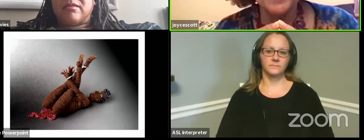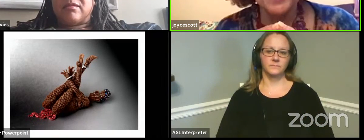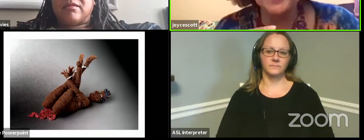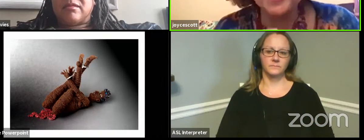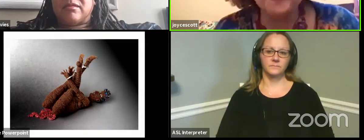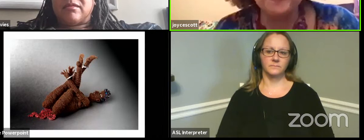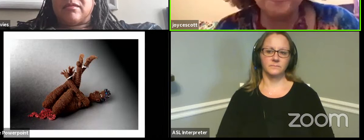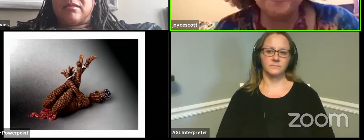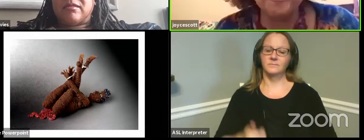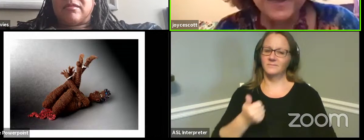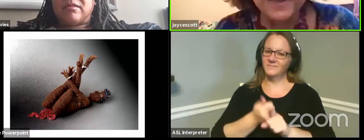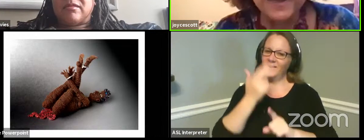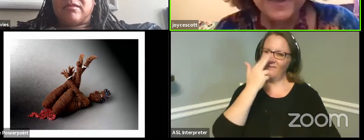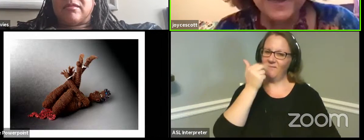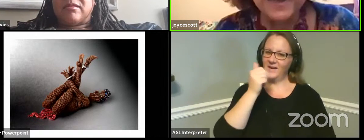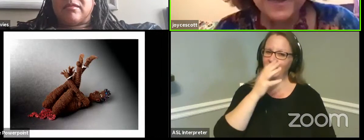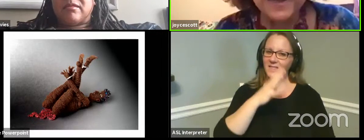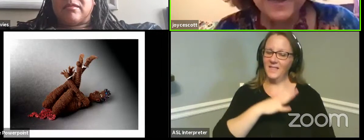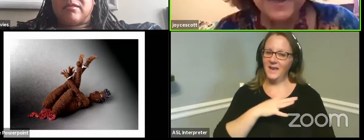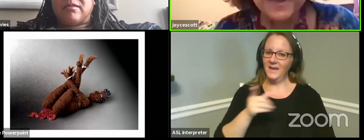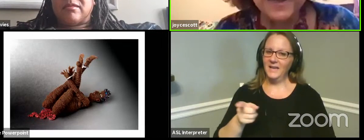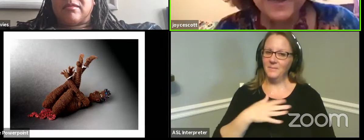skinned. She was a funny lady.